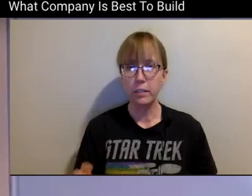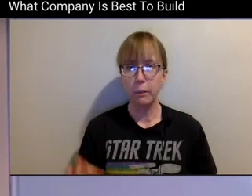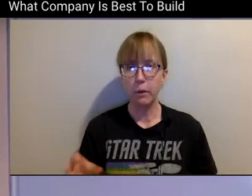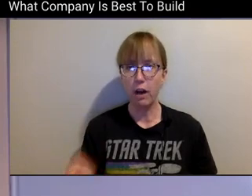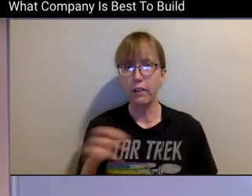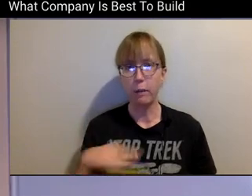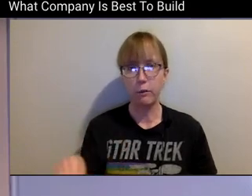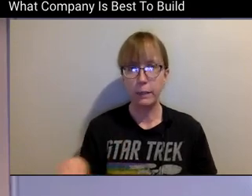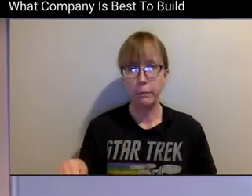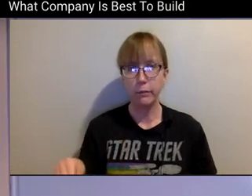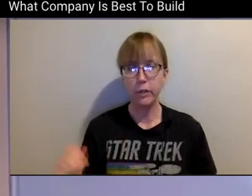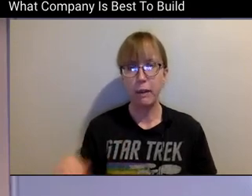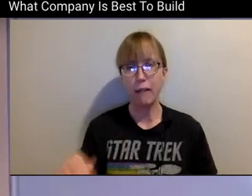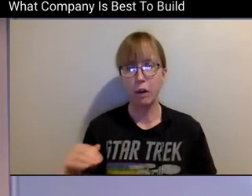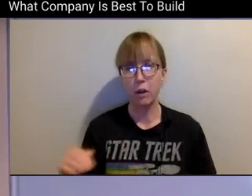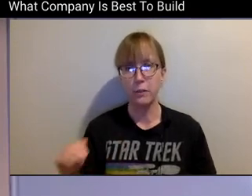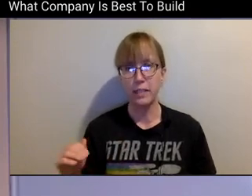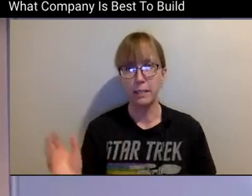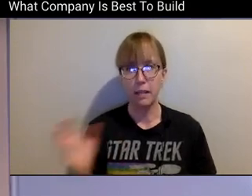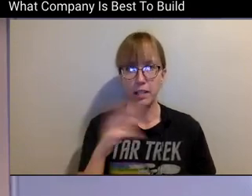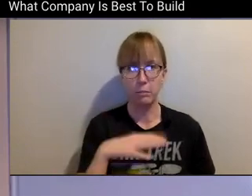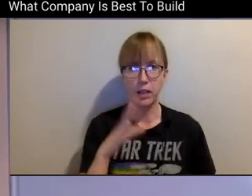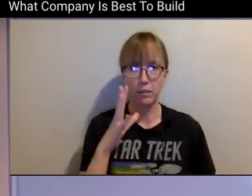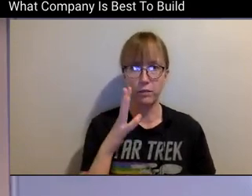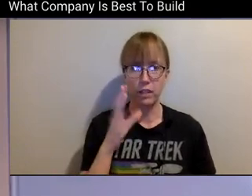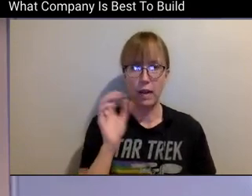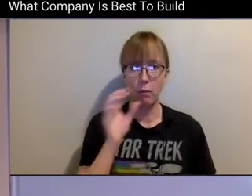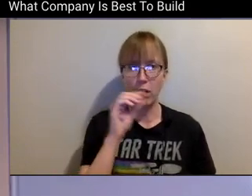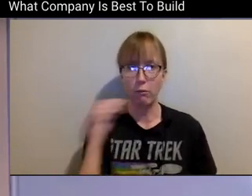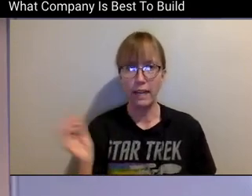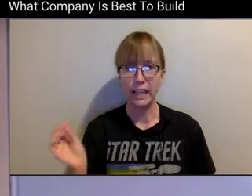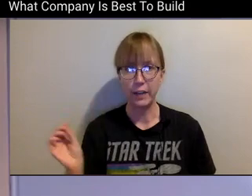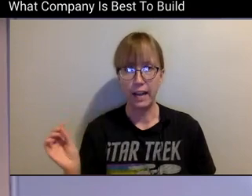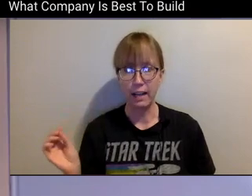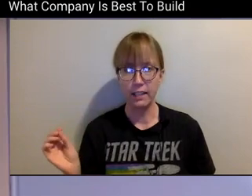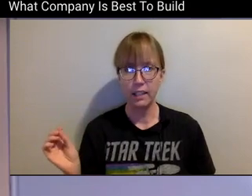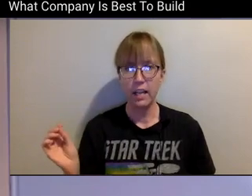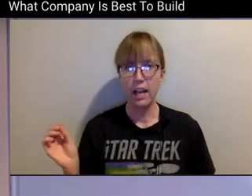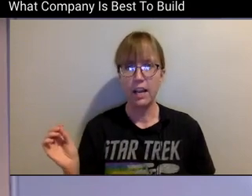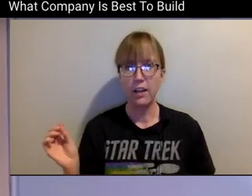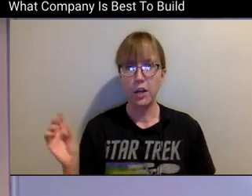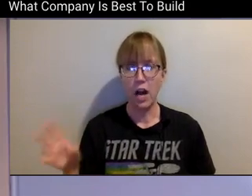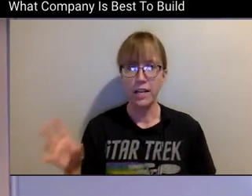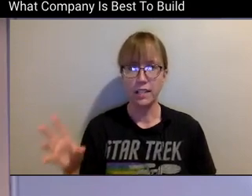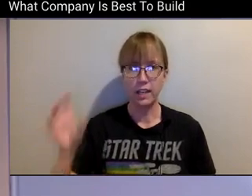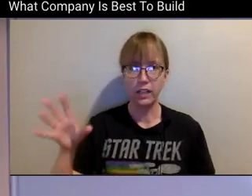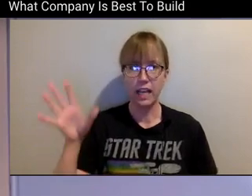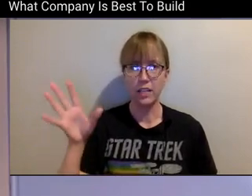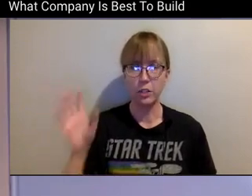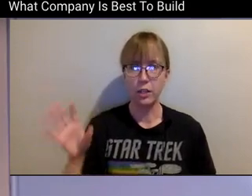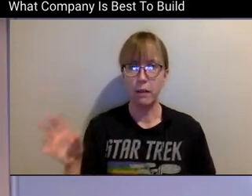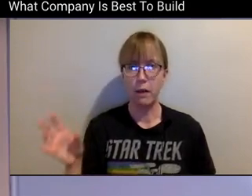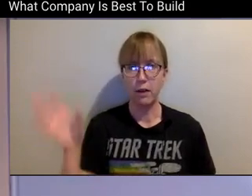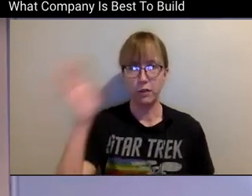focus is more on the number of people you have on your team and the number of and what rank they're at, and not necessarily